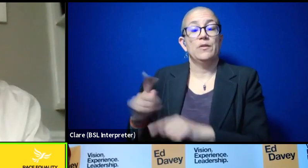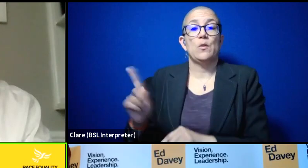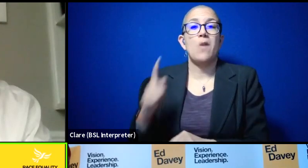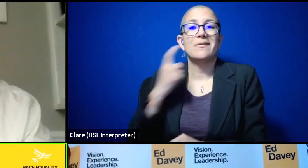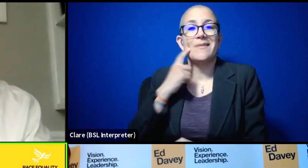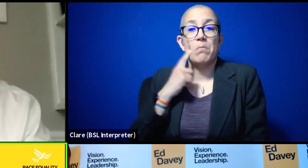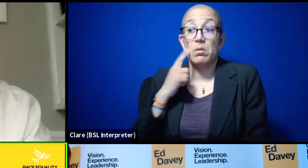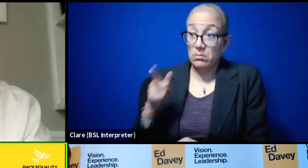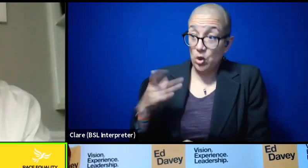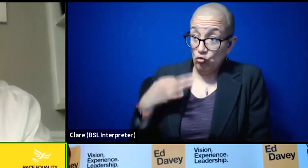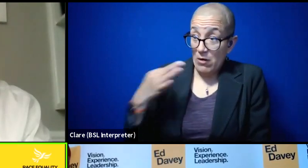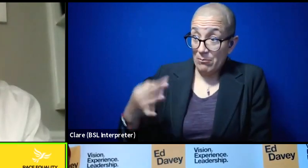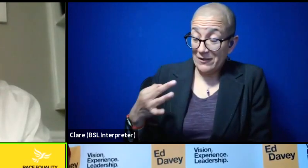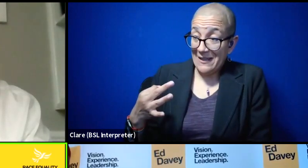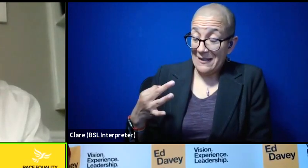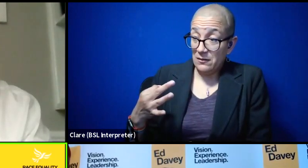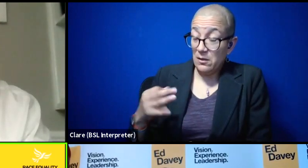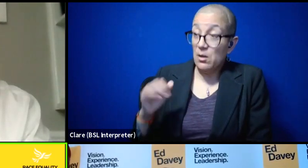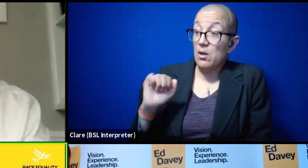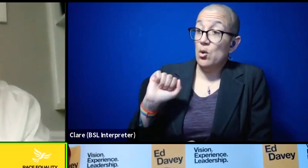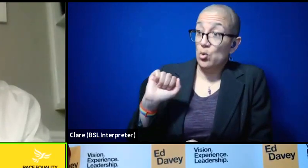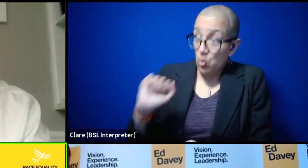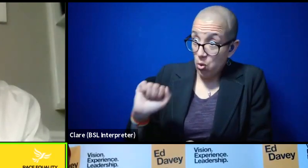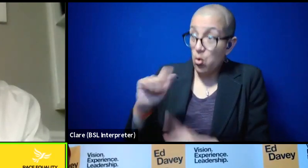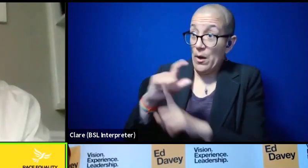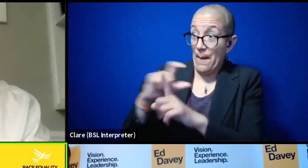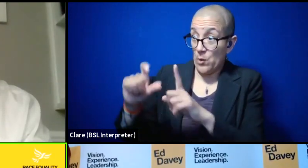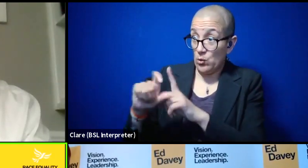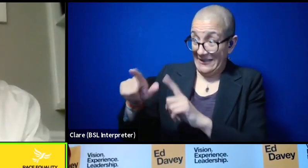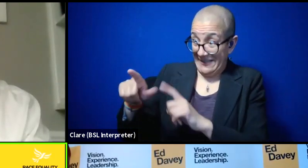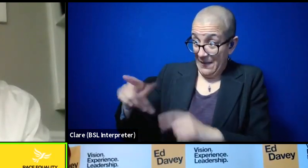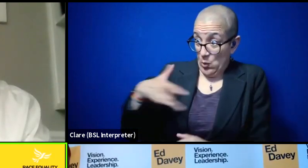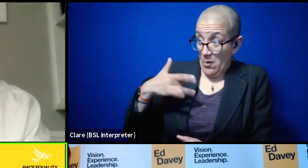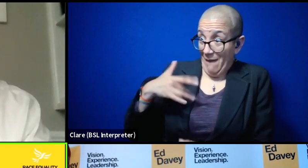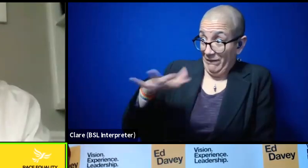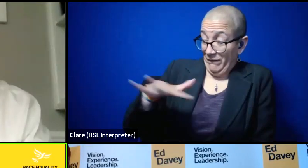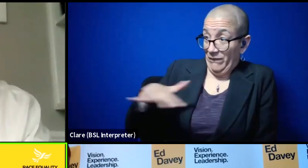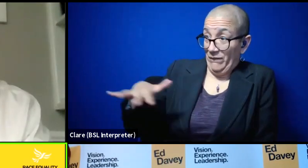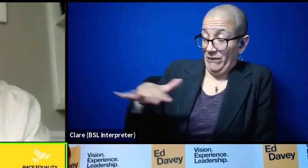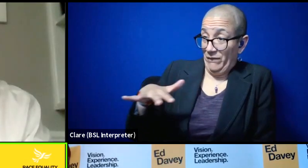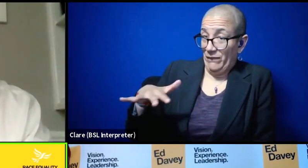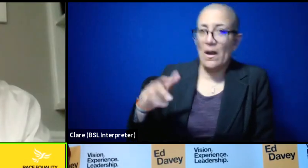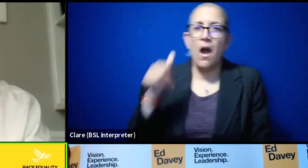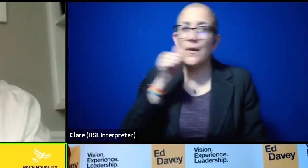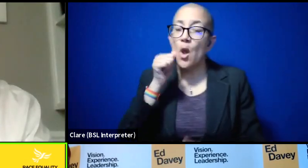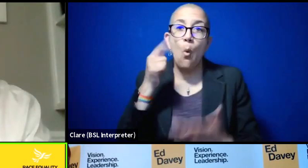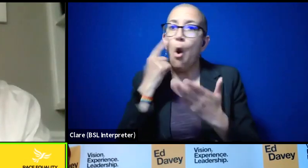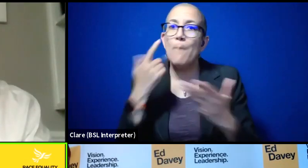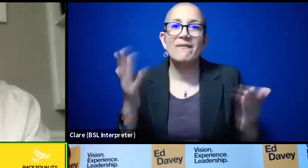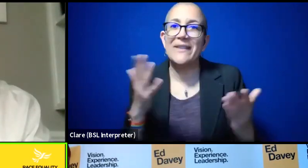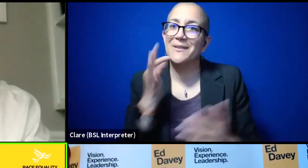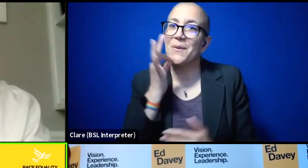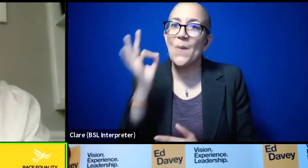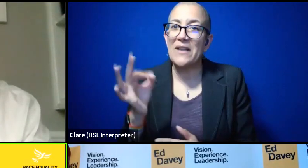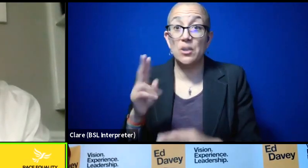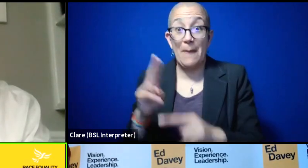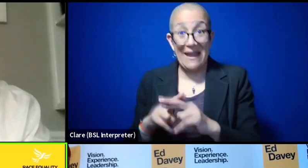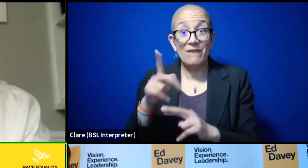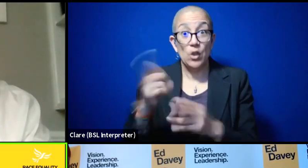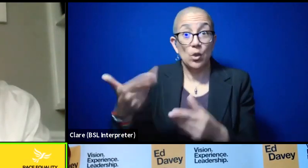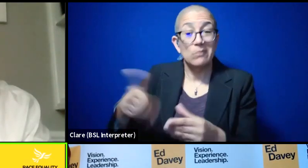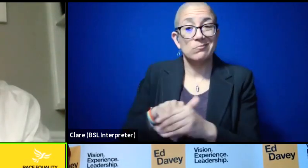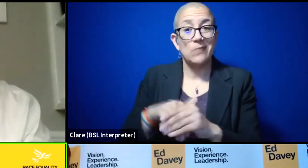you representative of the community that you want to represent? It's a very obvious question. And so if you are in a